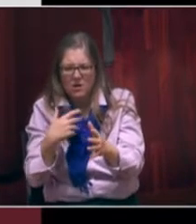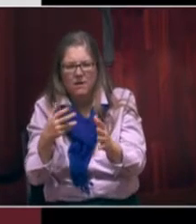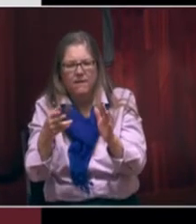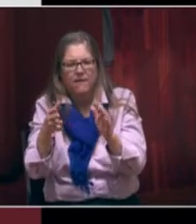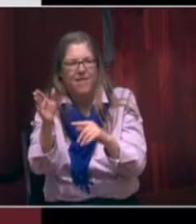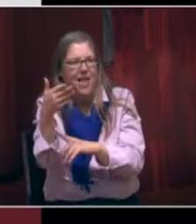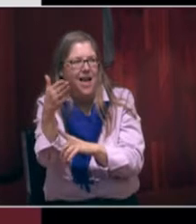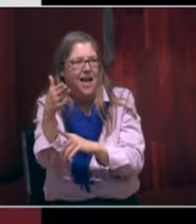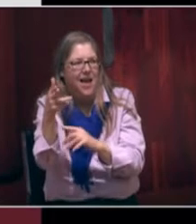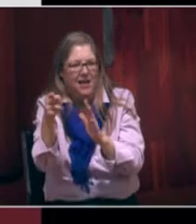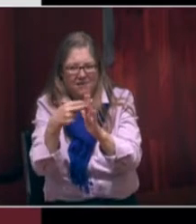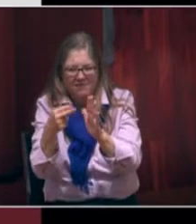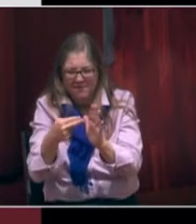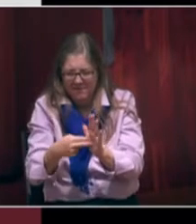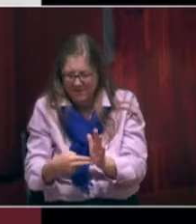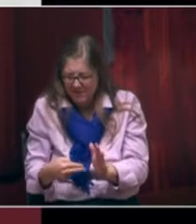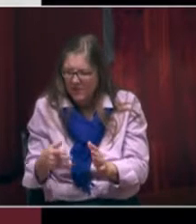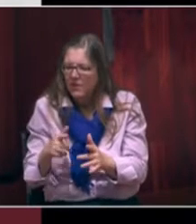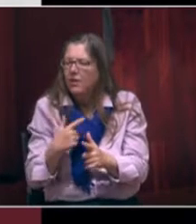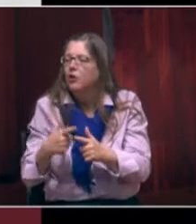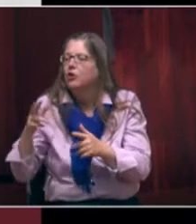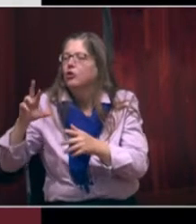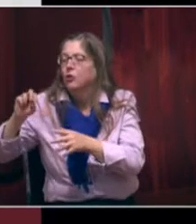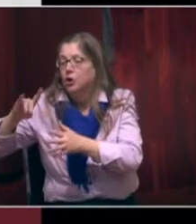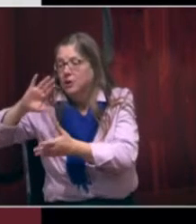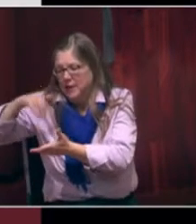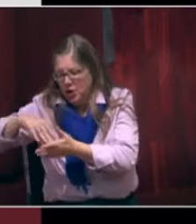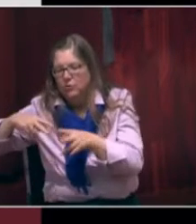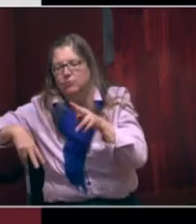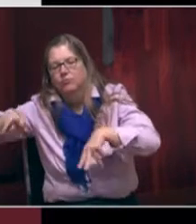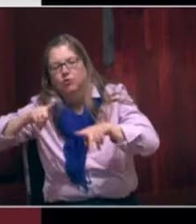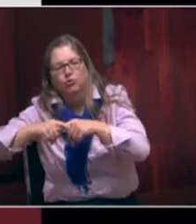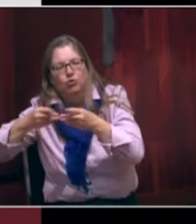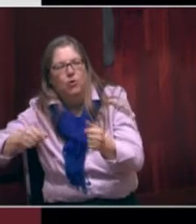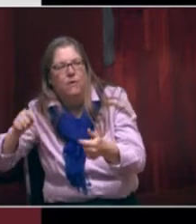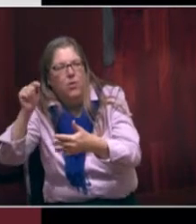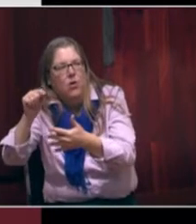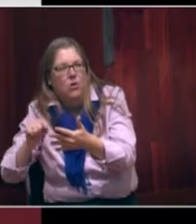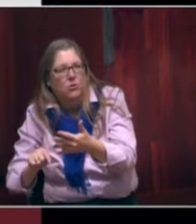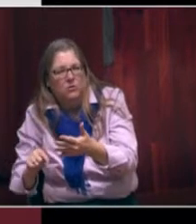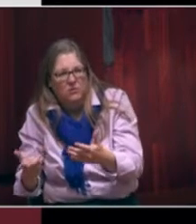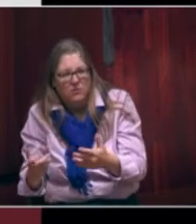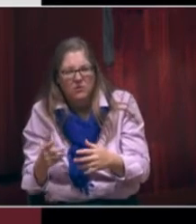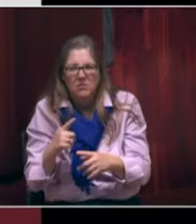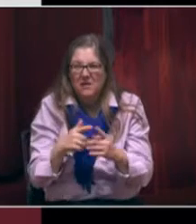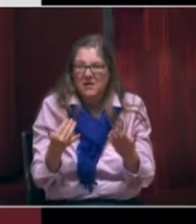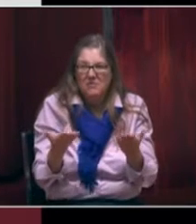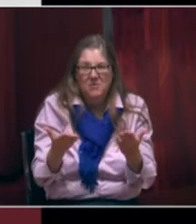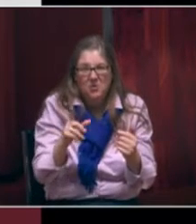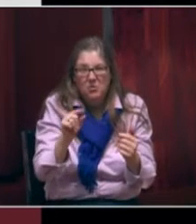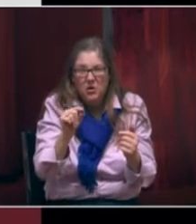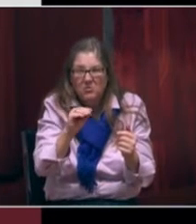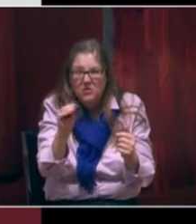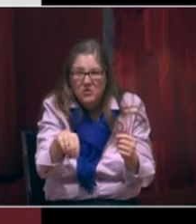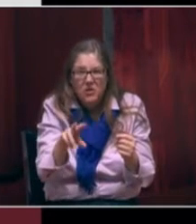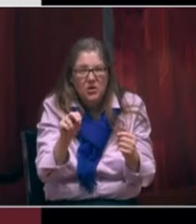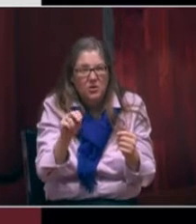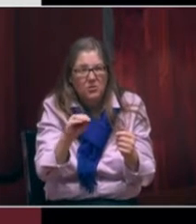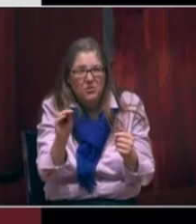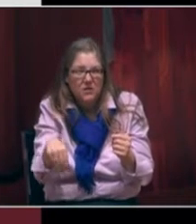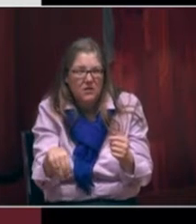the record center during its review resolve those. But that only is maybe 20 or 30% of the